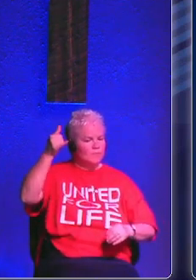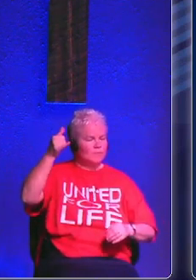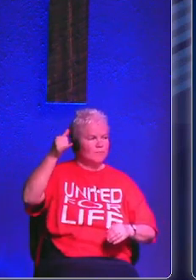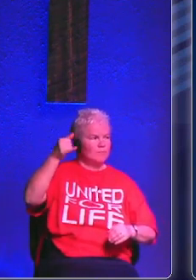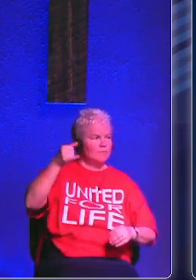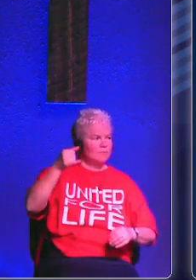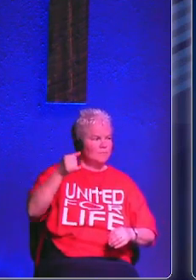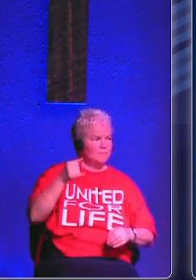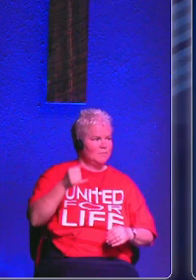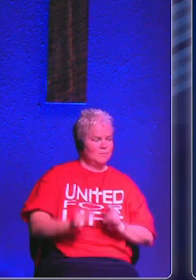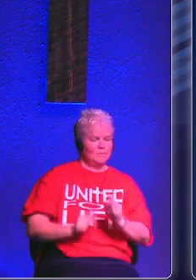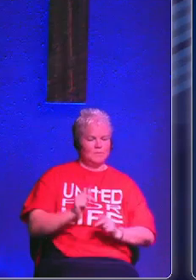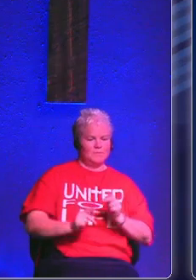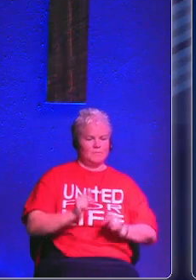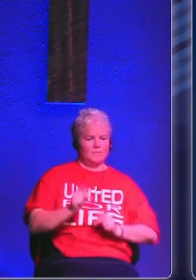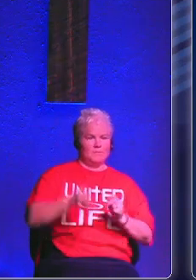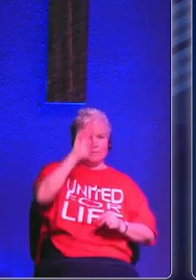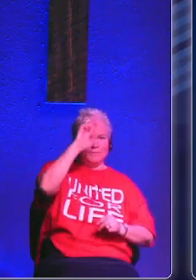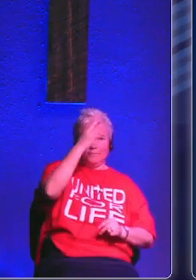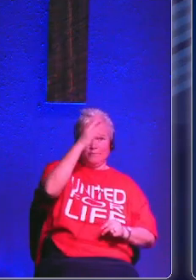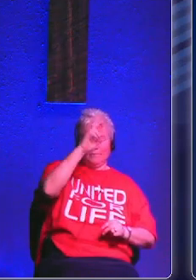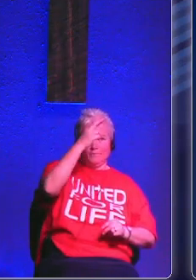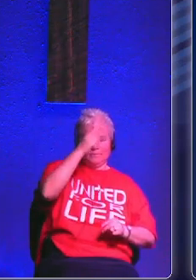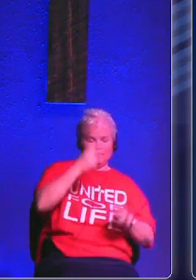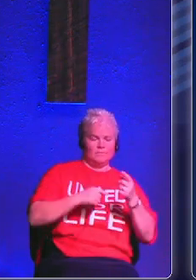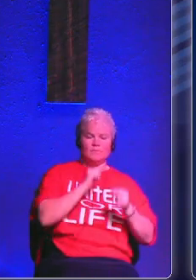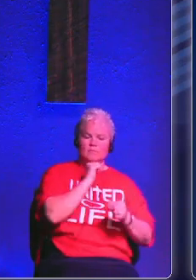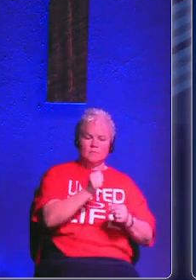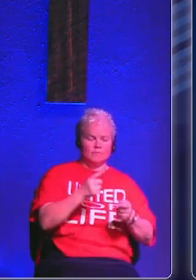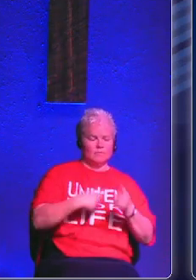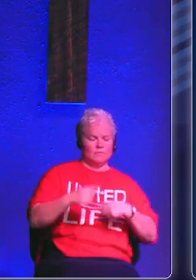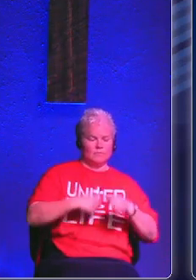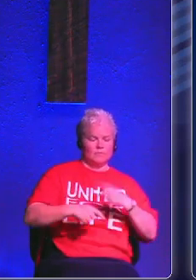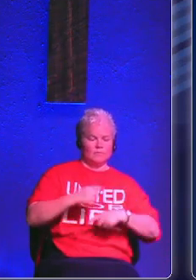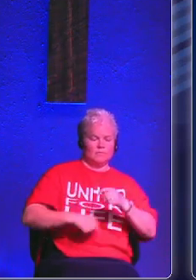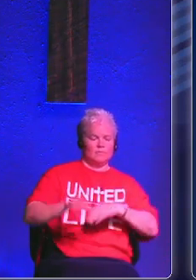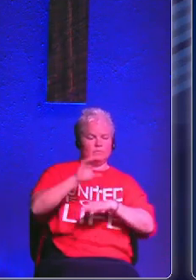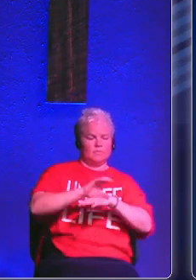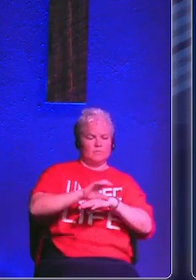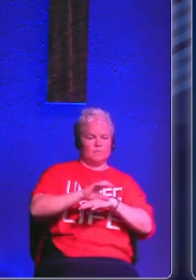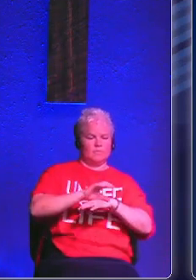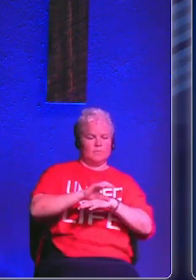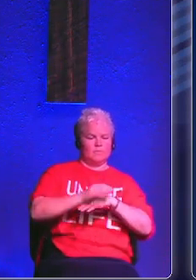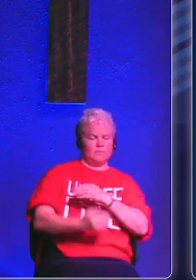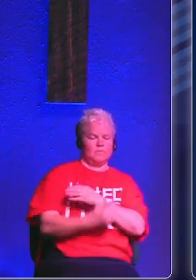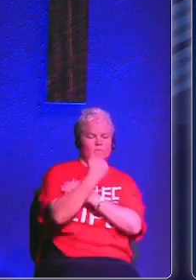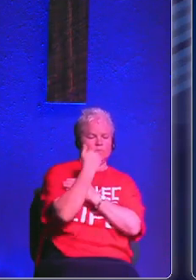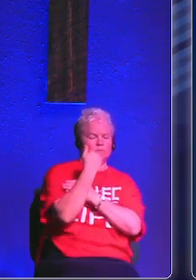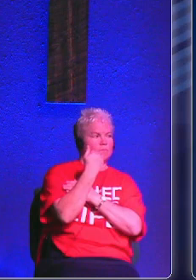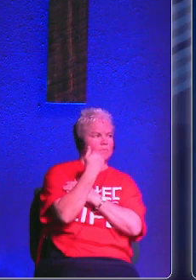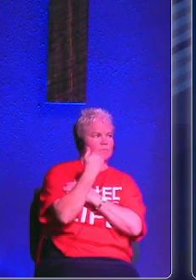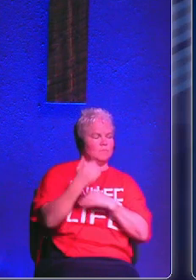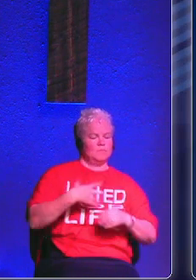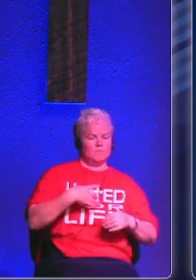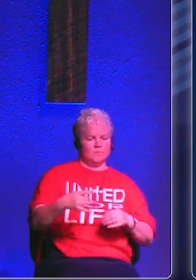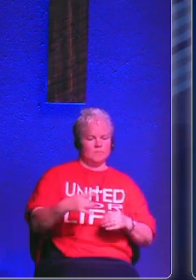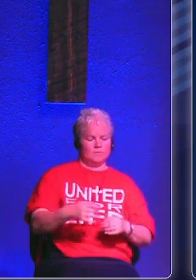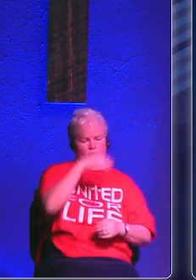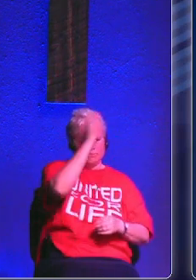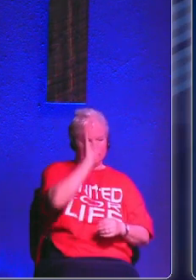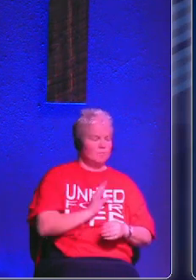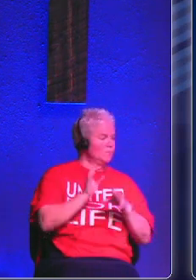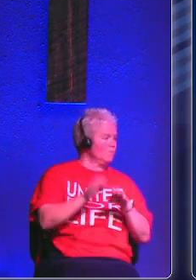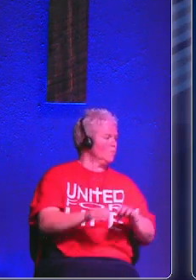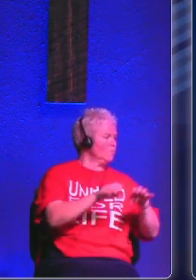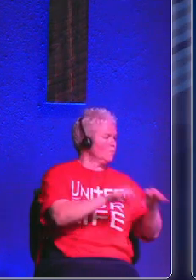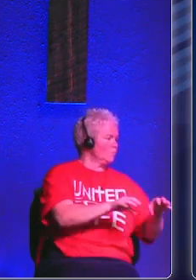on Saturday. It just gives people a reason not to come to church. But thank you for coming this morning. Like I said, God's moving,